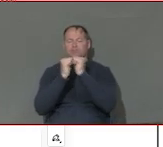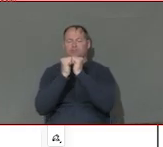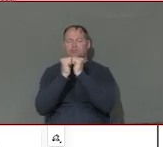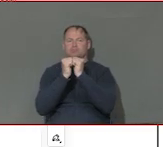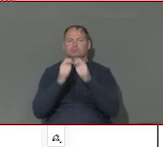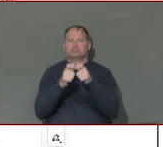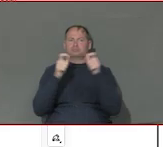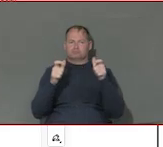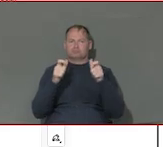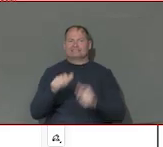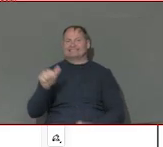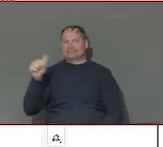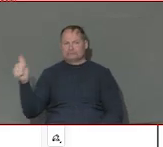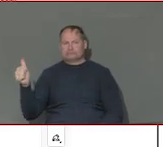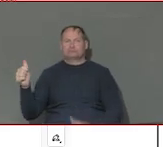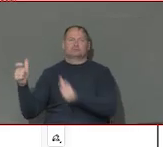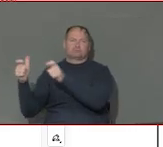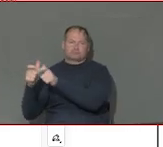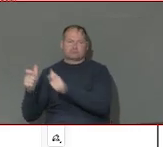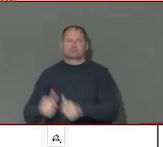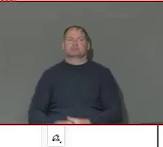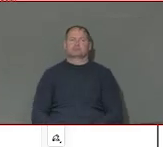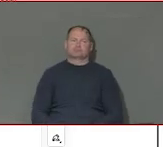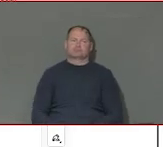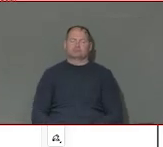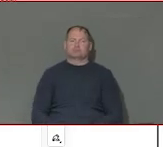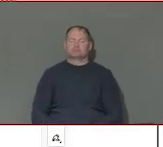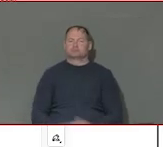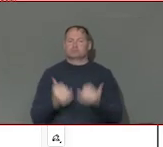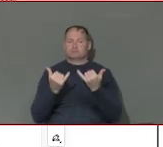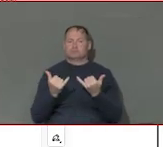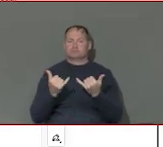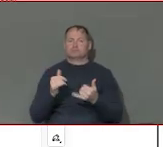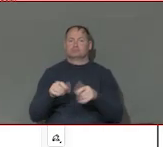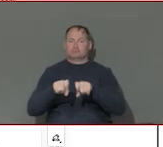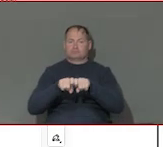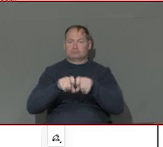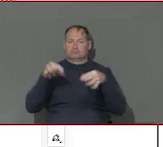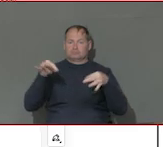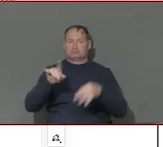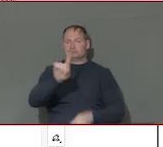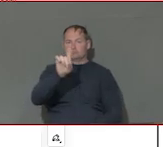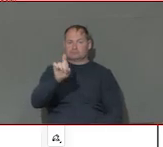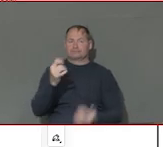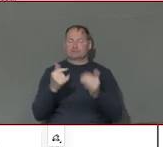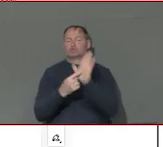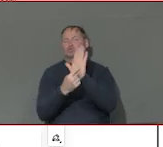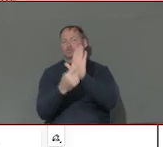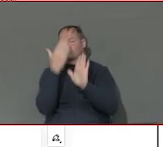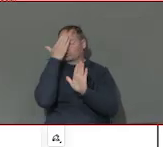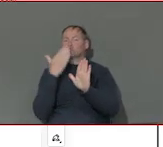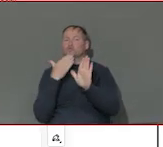as compared to other primates, right? So then the question on the paper, it shows you a skull like